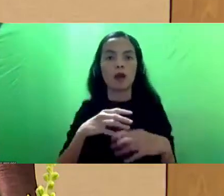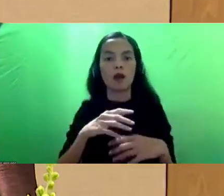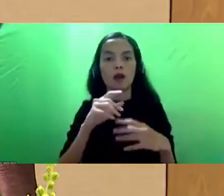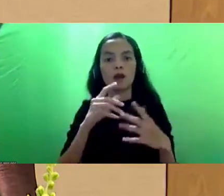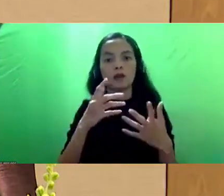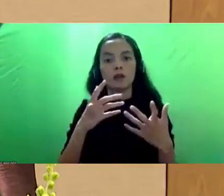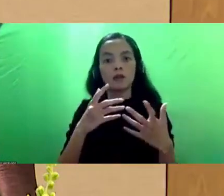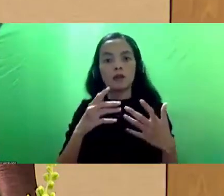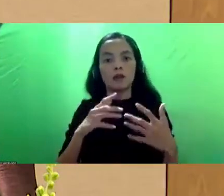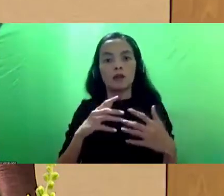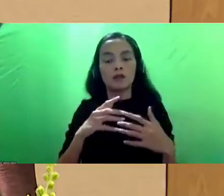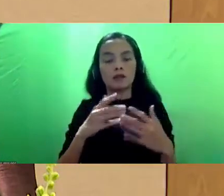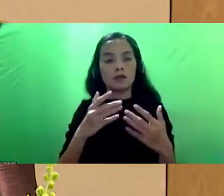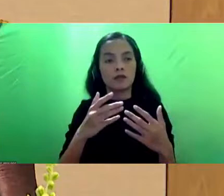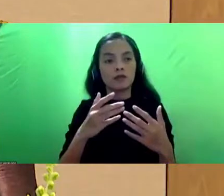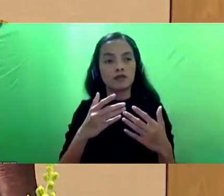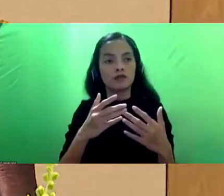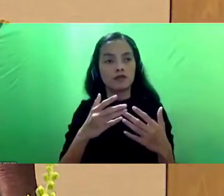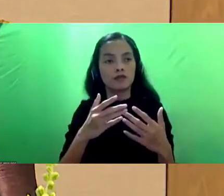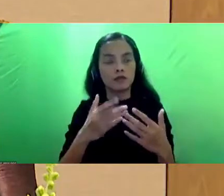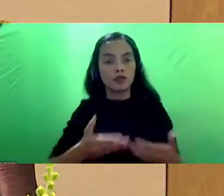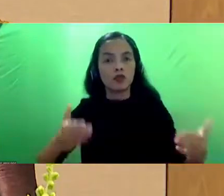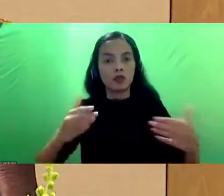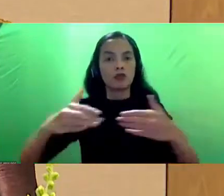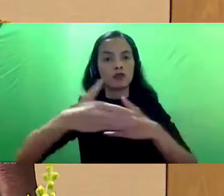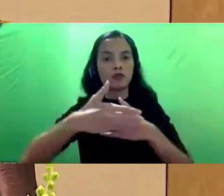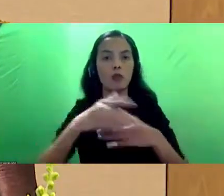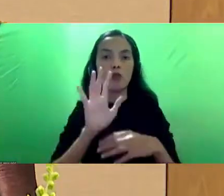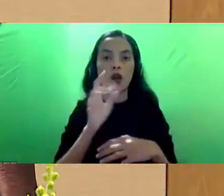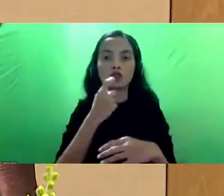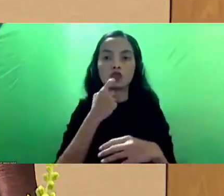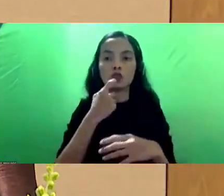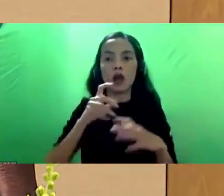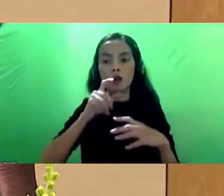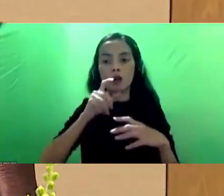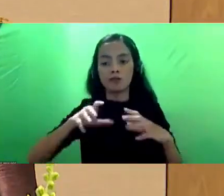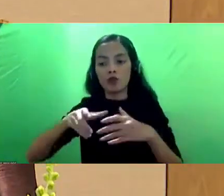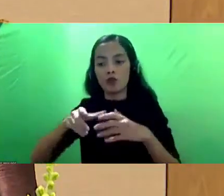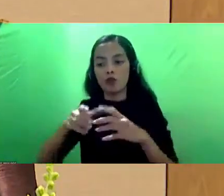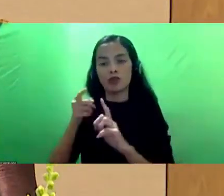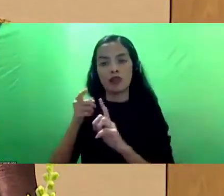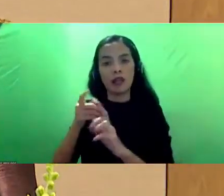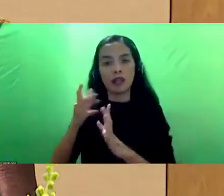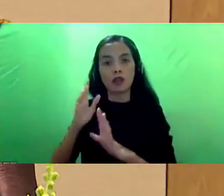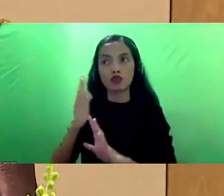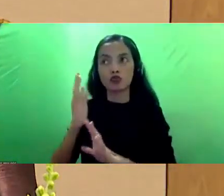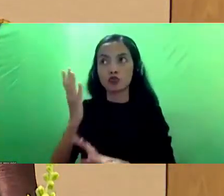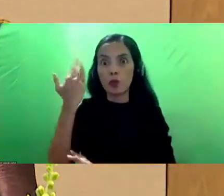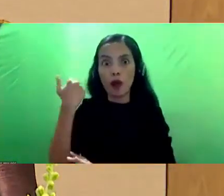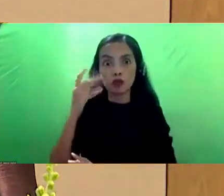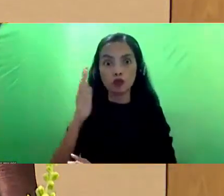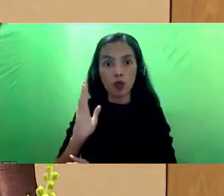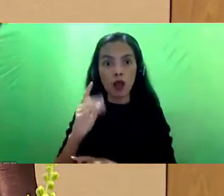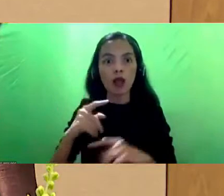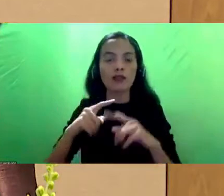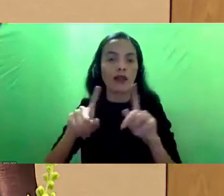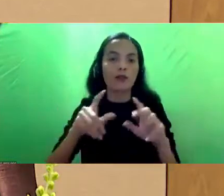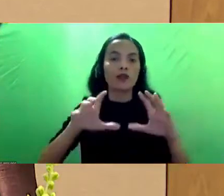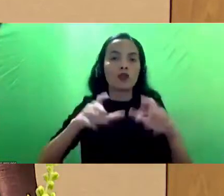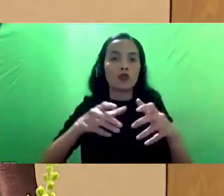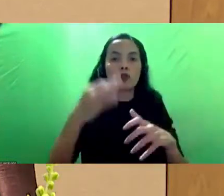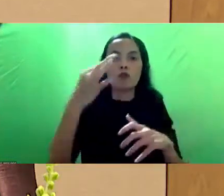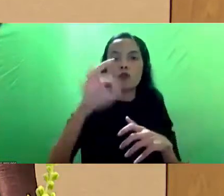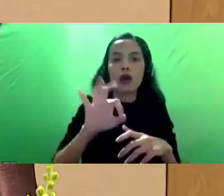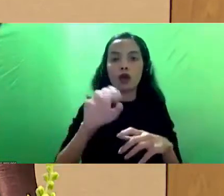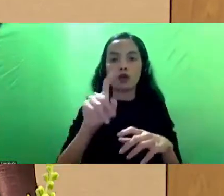protection, not just for the existing target group, but also for the new target group that in